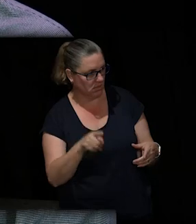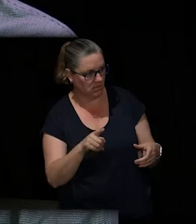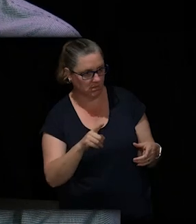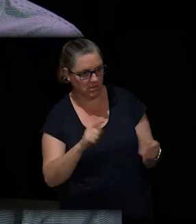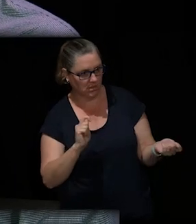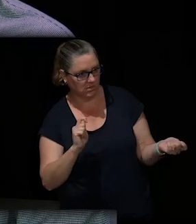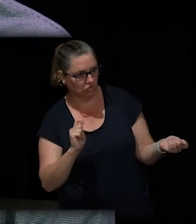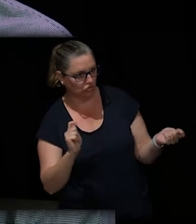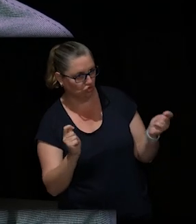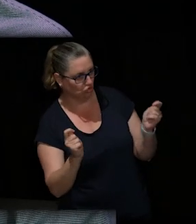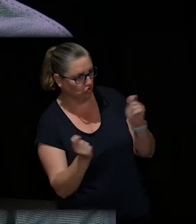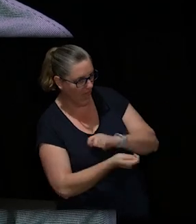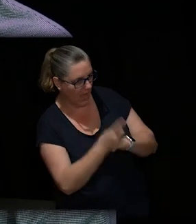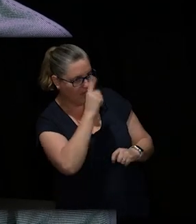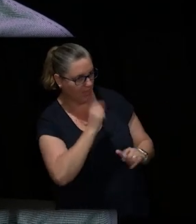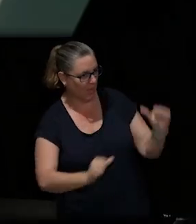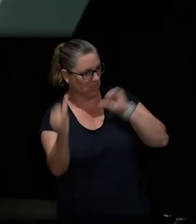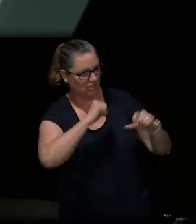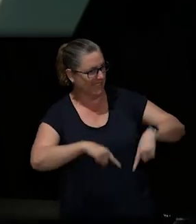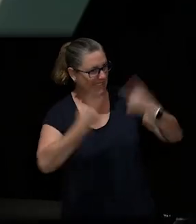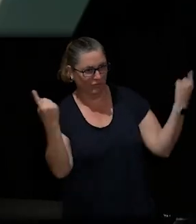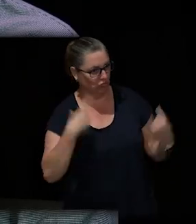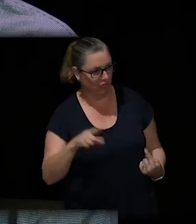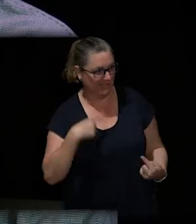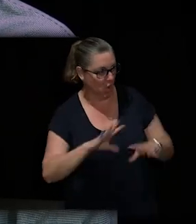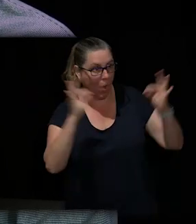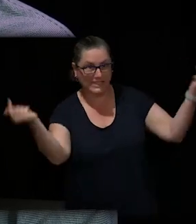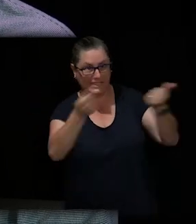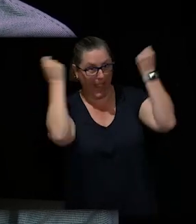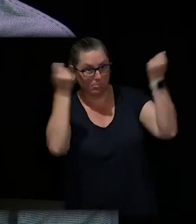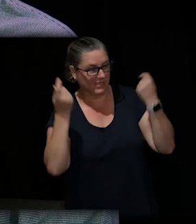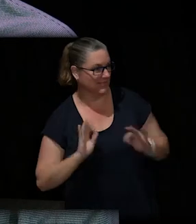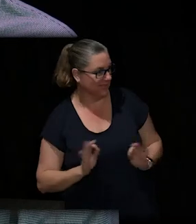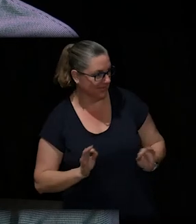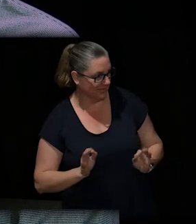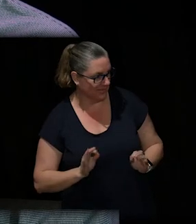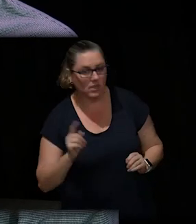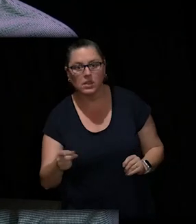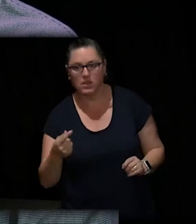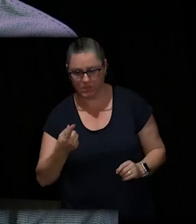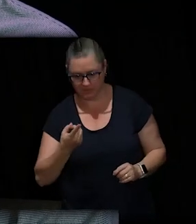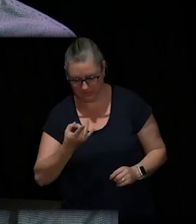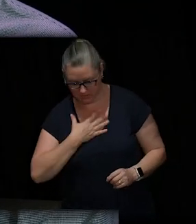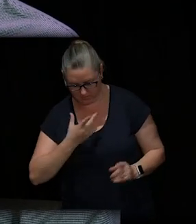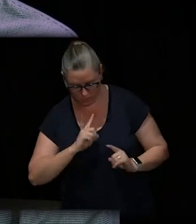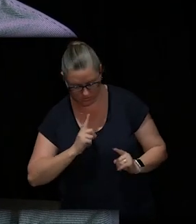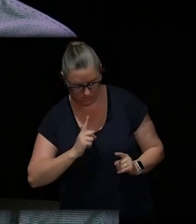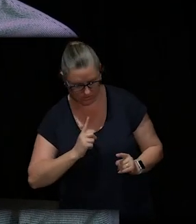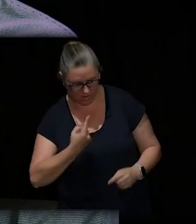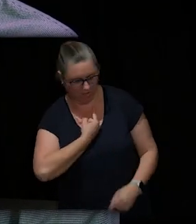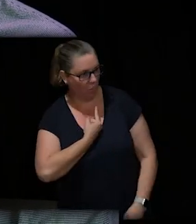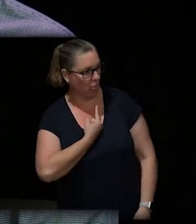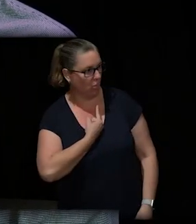people were drinking for different reasons. They weren't celebrating anymore. And I remember I found myself alone at like